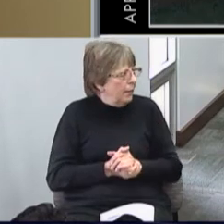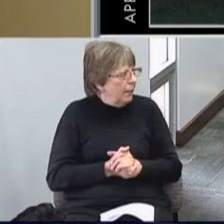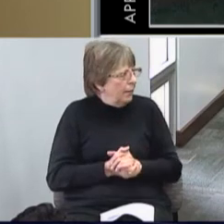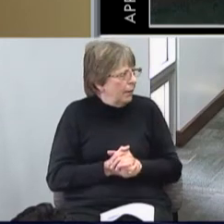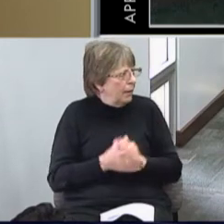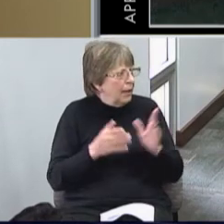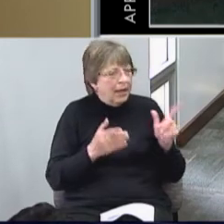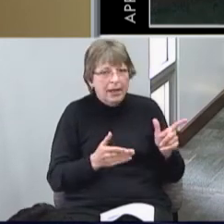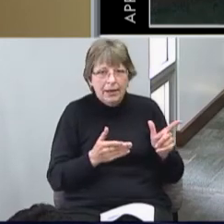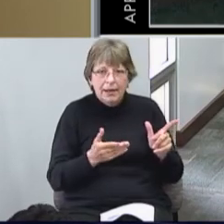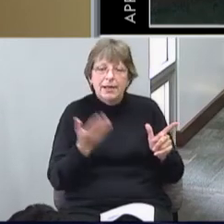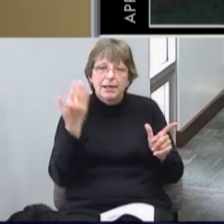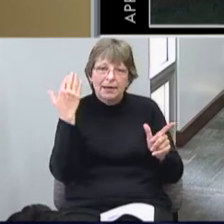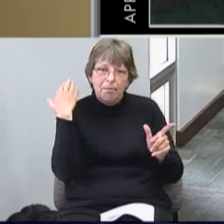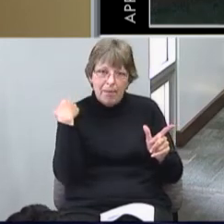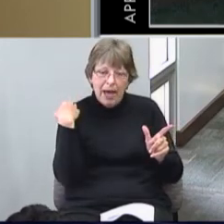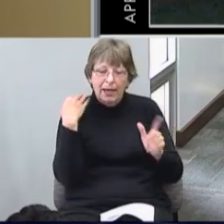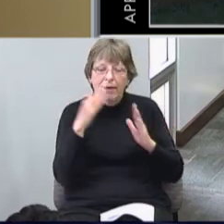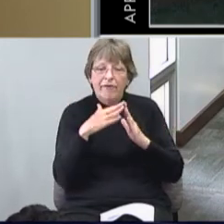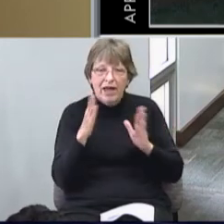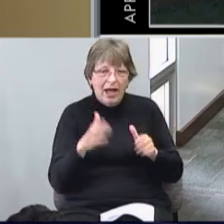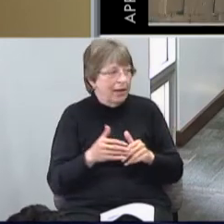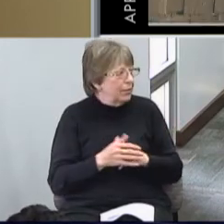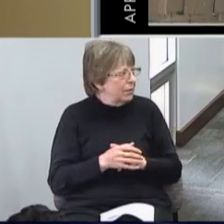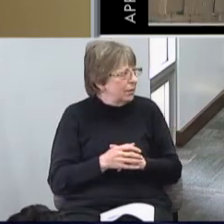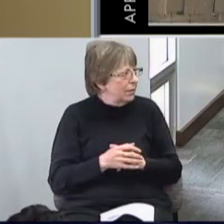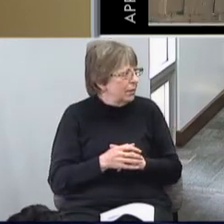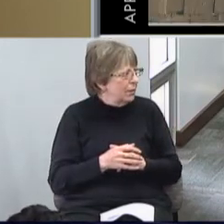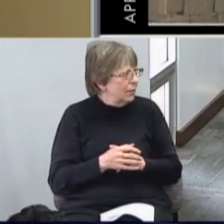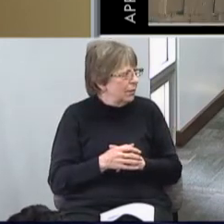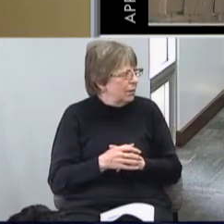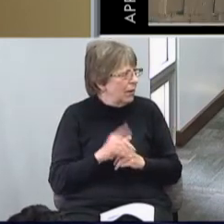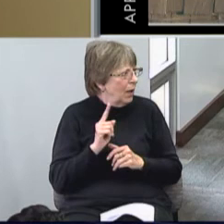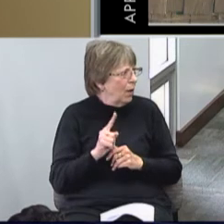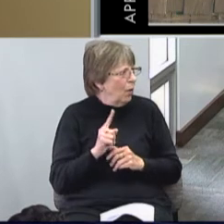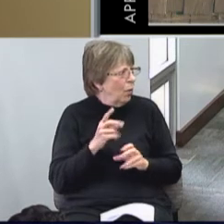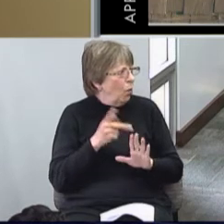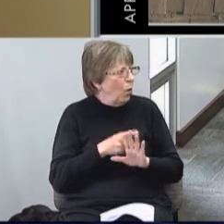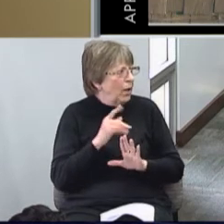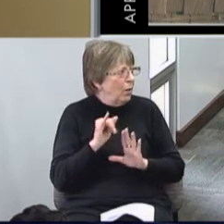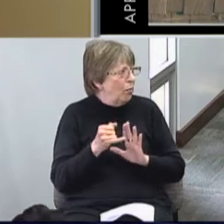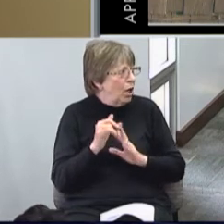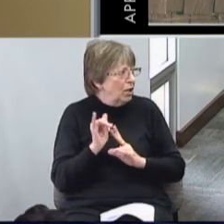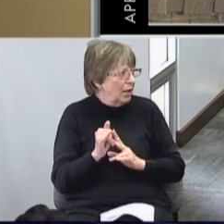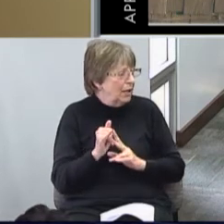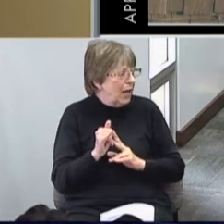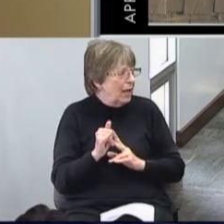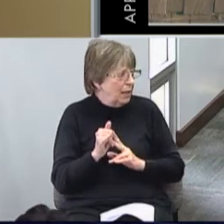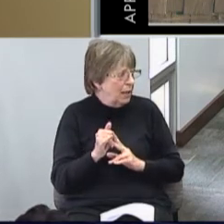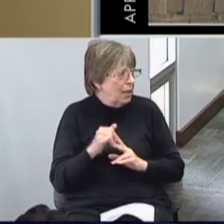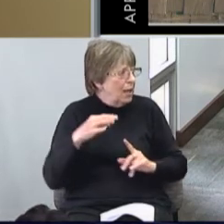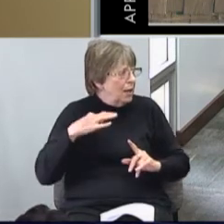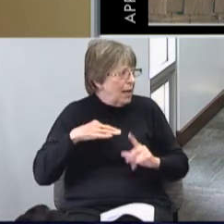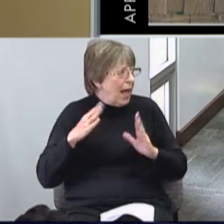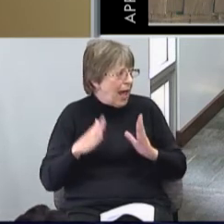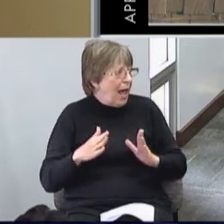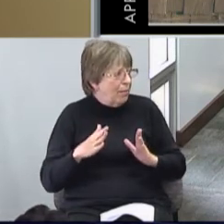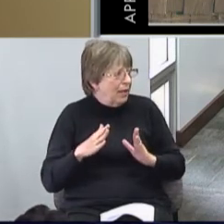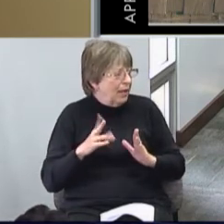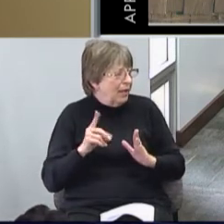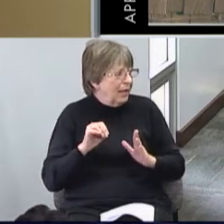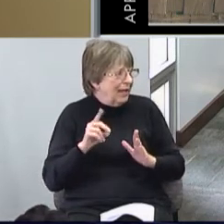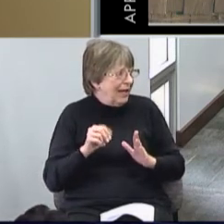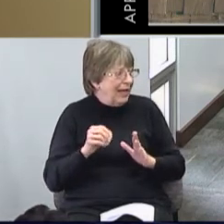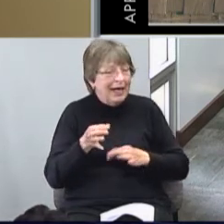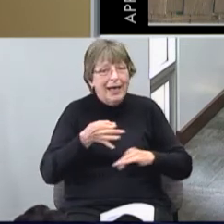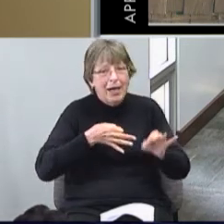This is the back of the house. And one of the projects that the applicant did was replace all of the windows that